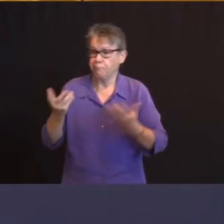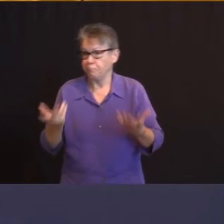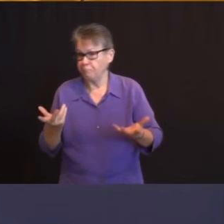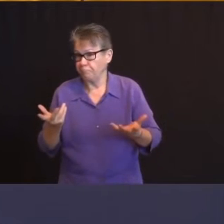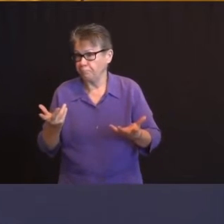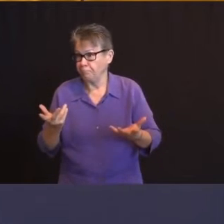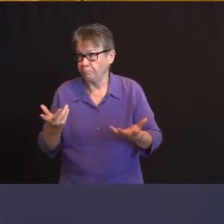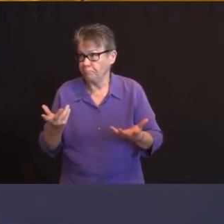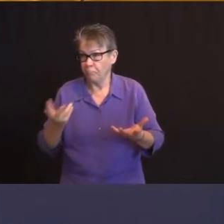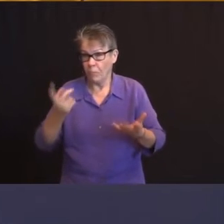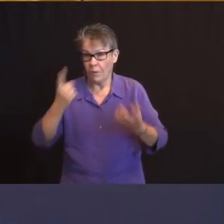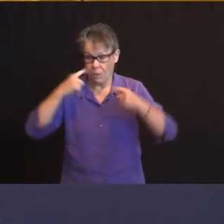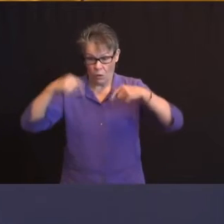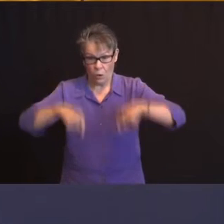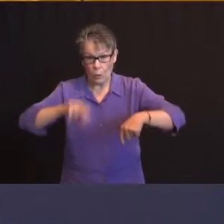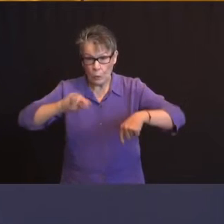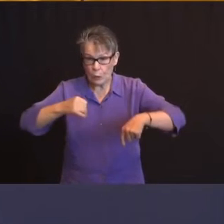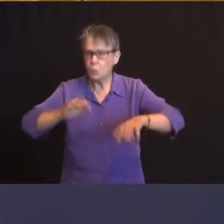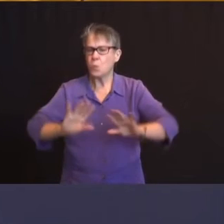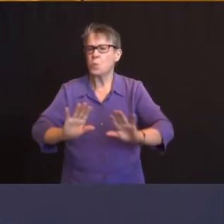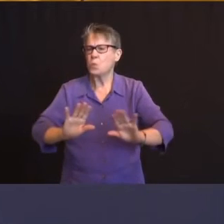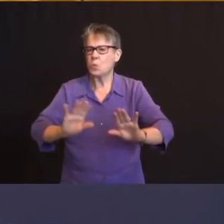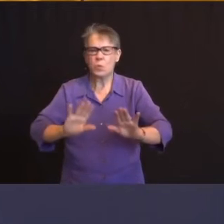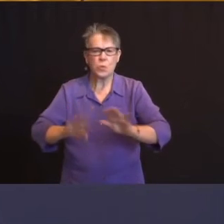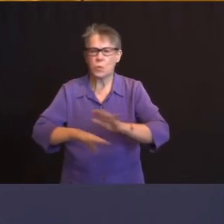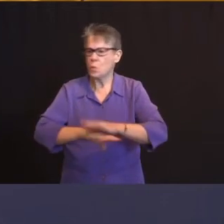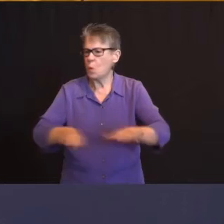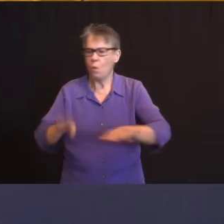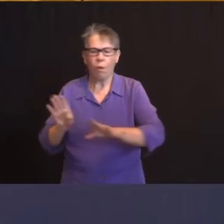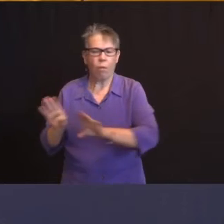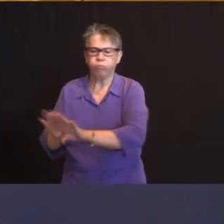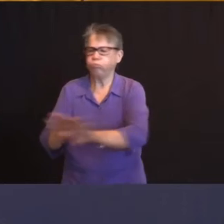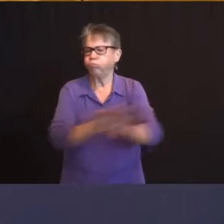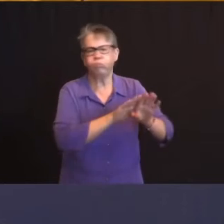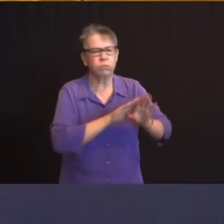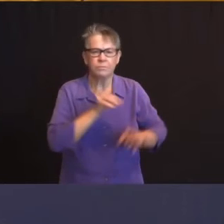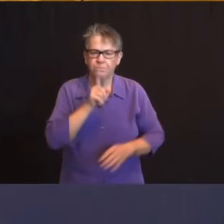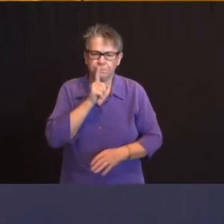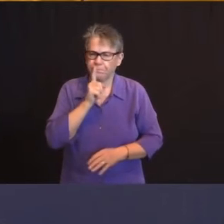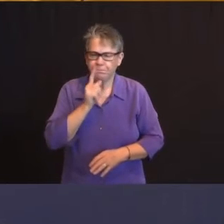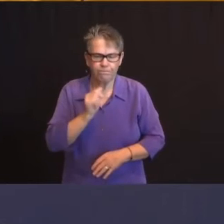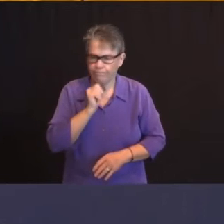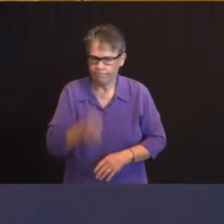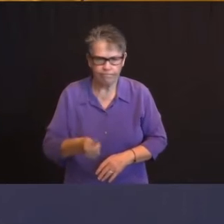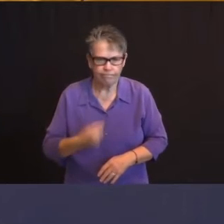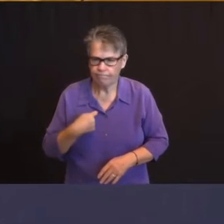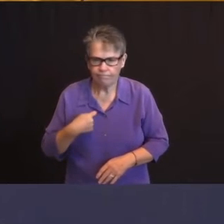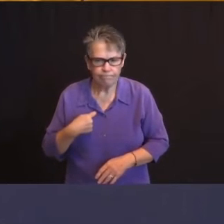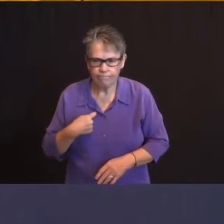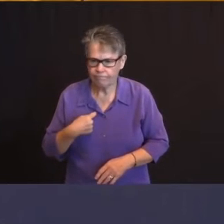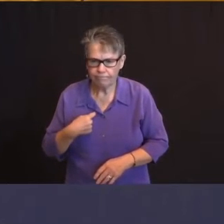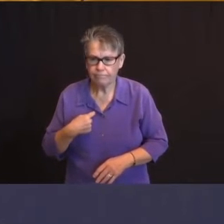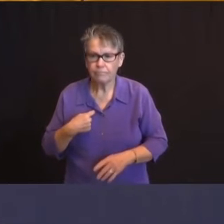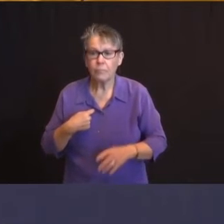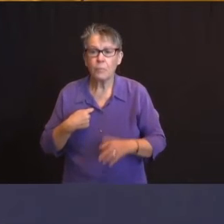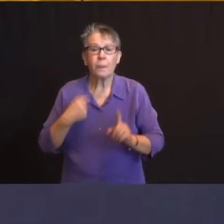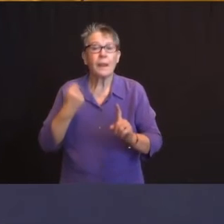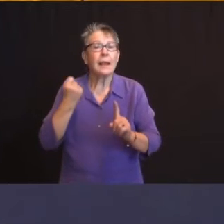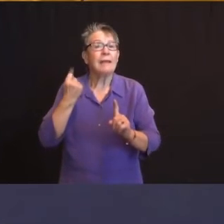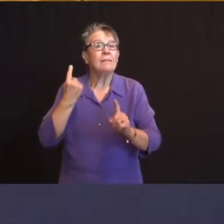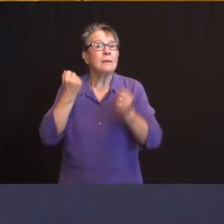saw explicit waves of transmission coming out of the indoor dining experience, obviously we'd have a different